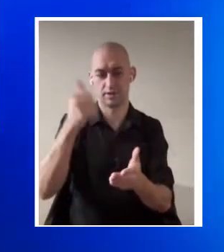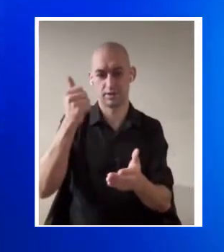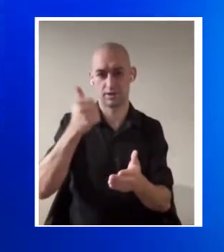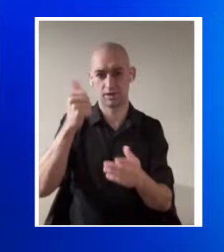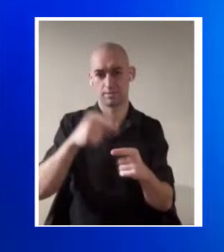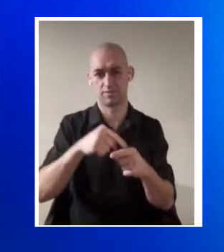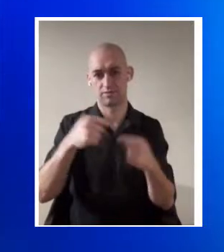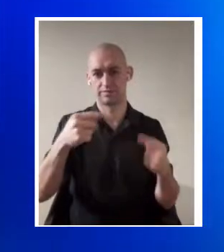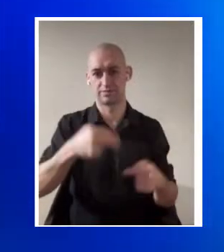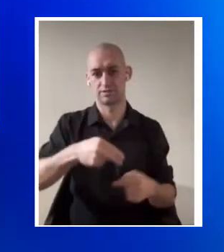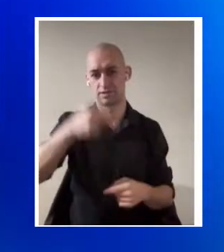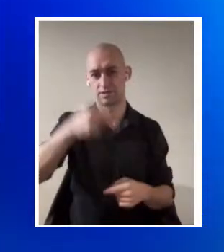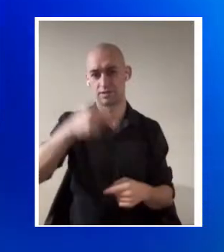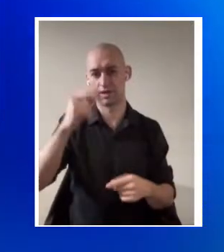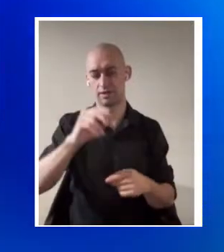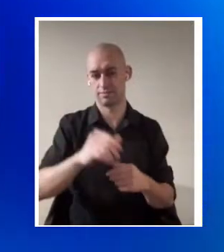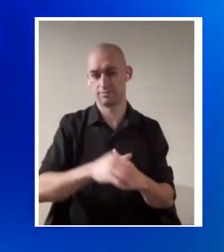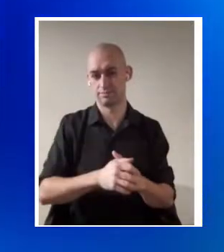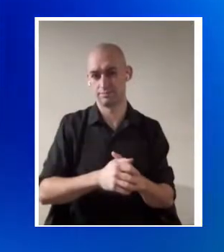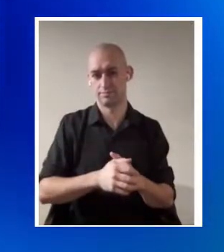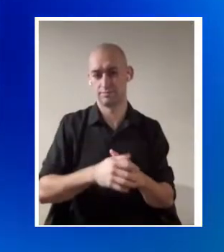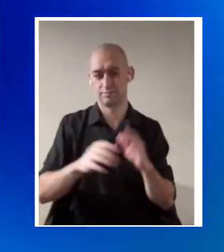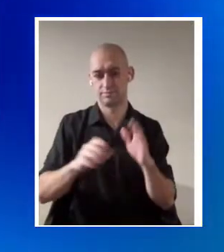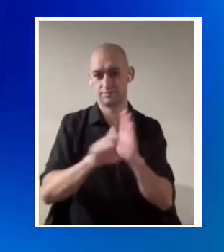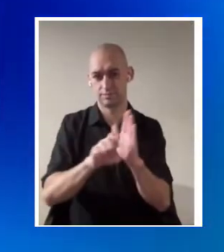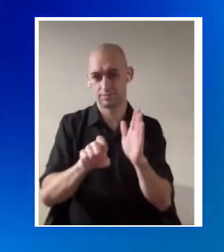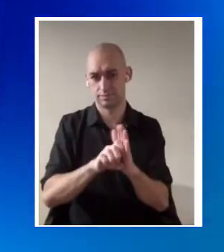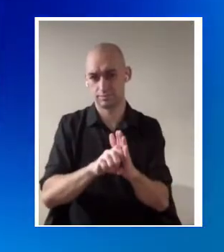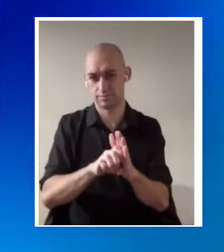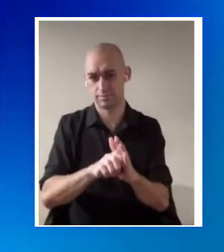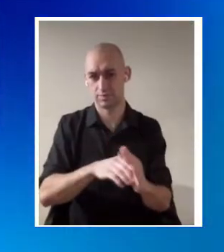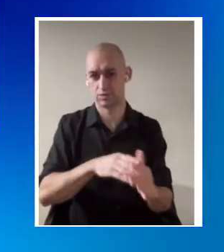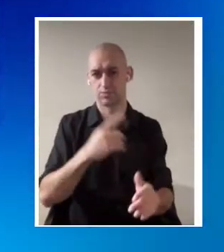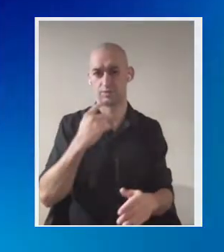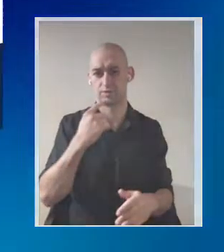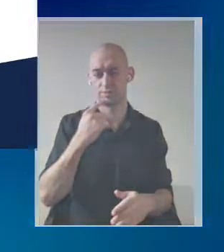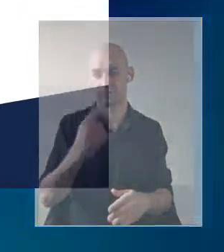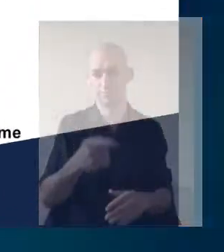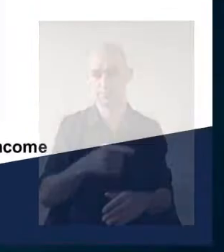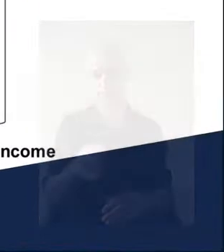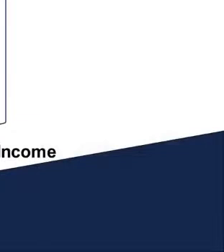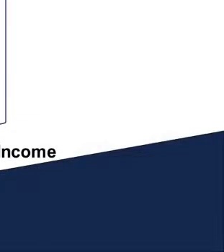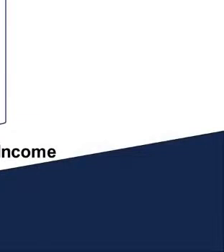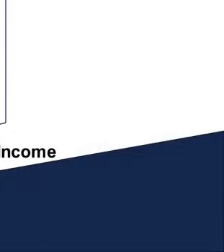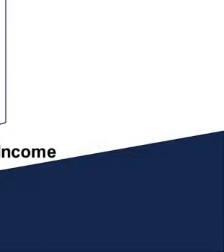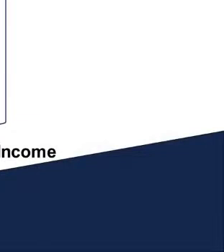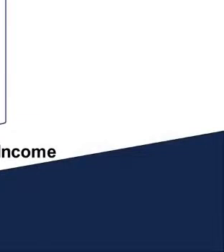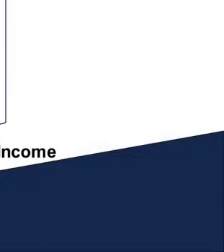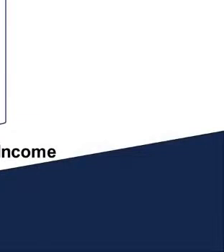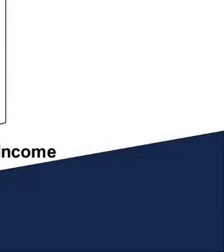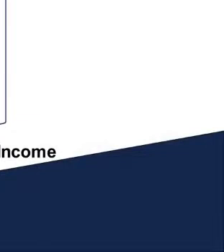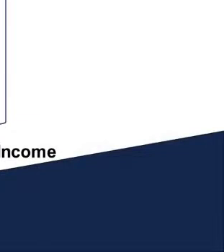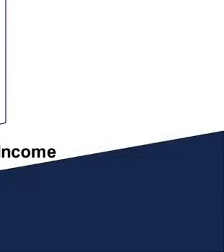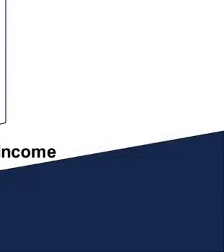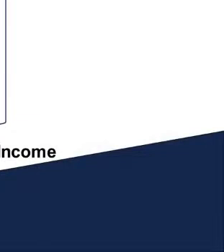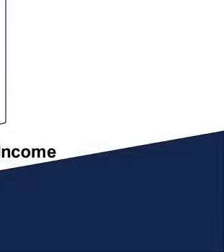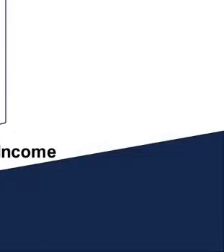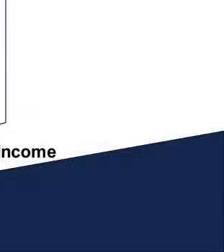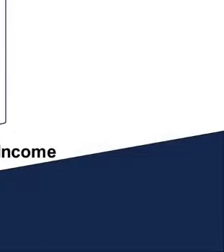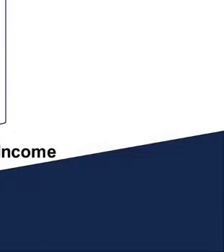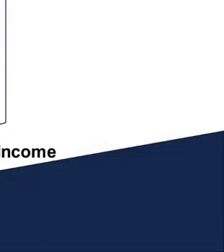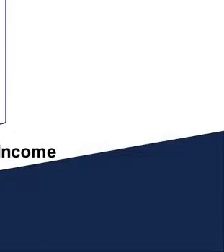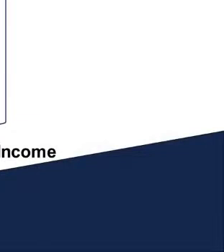higher income. As an example, let's go with $50,000 as the household with lower income on the